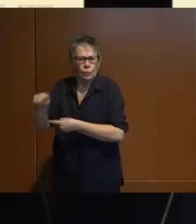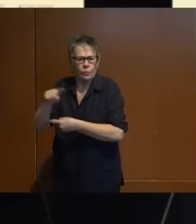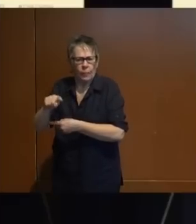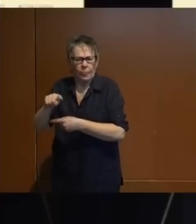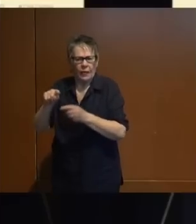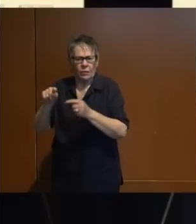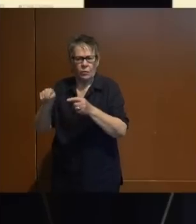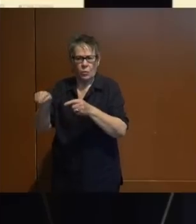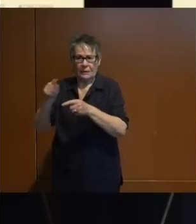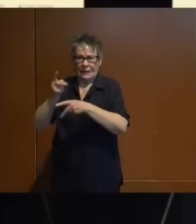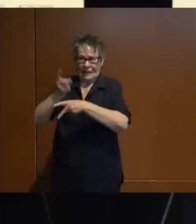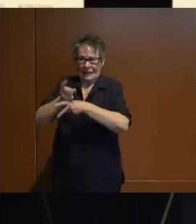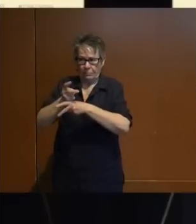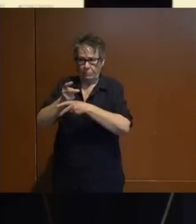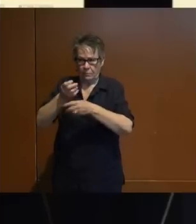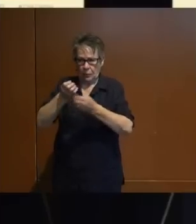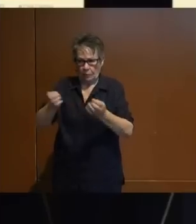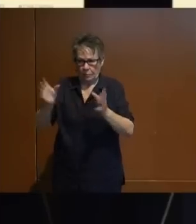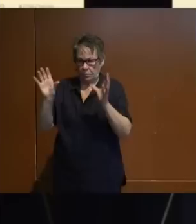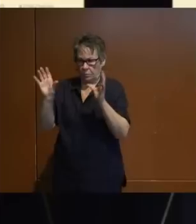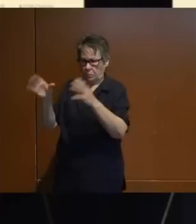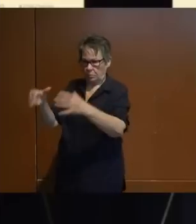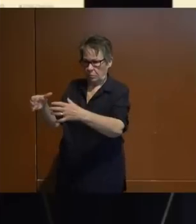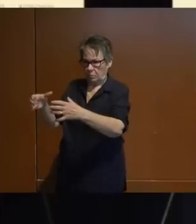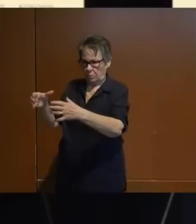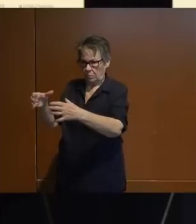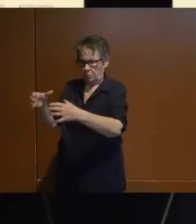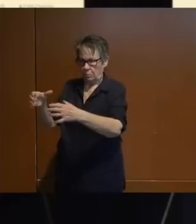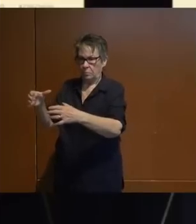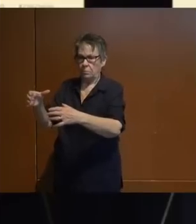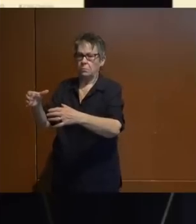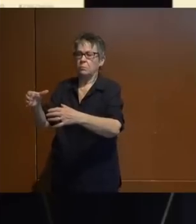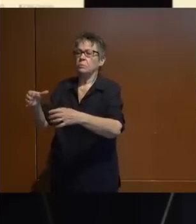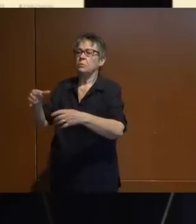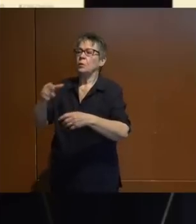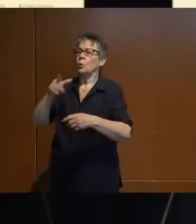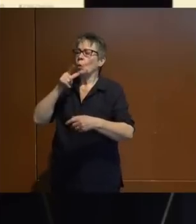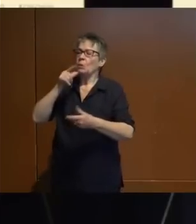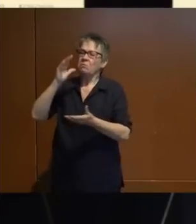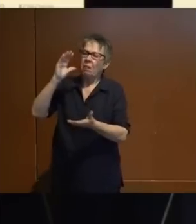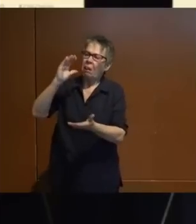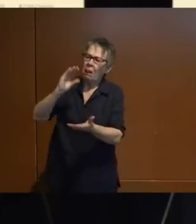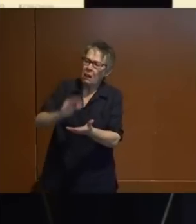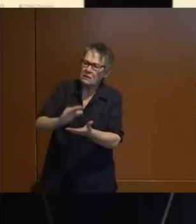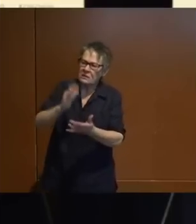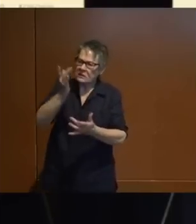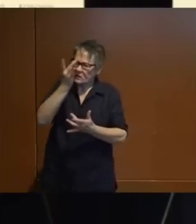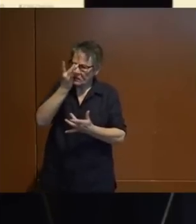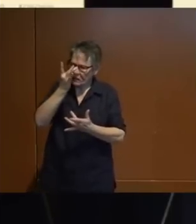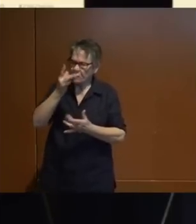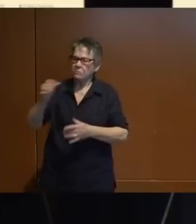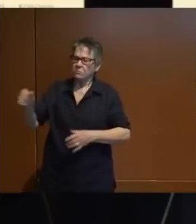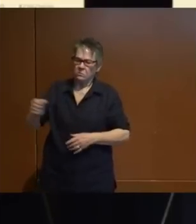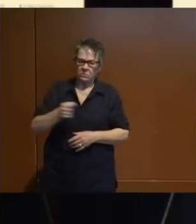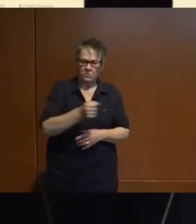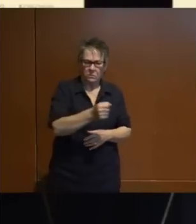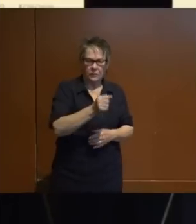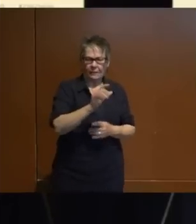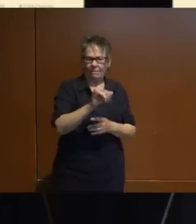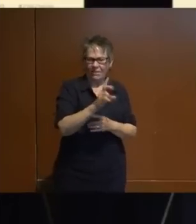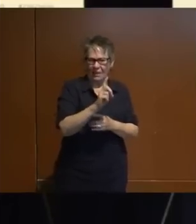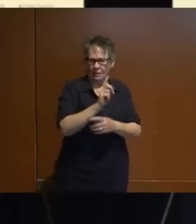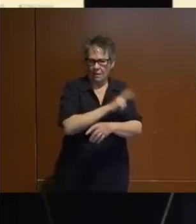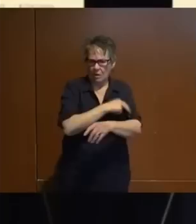sick and move the lower acuity patients into field hospitals, and even a step down from there if we have to use